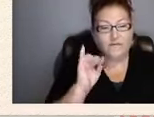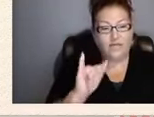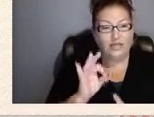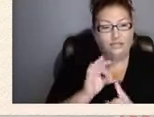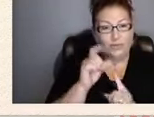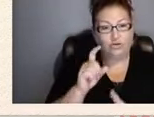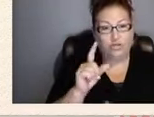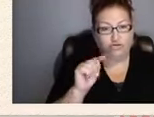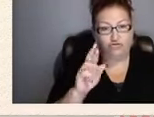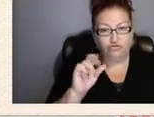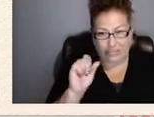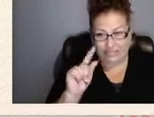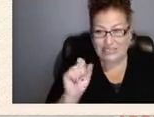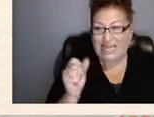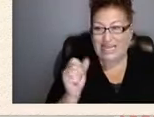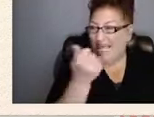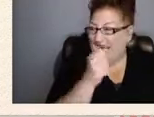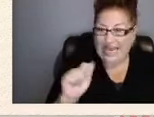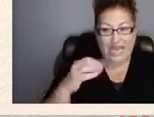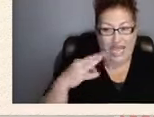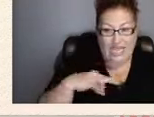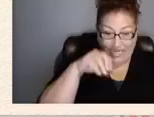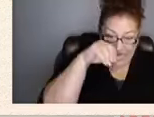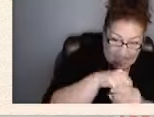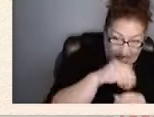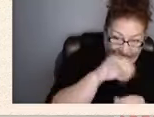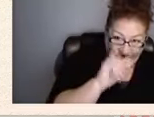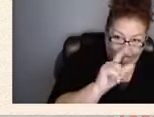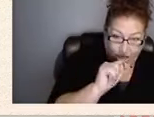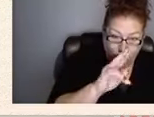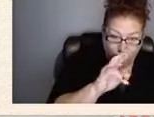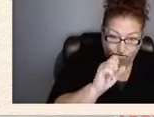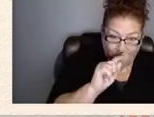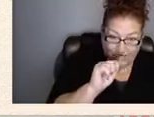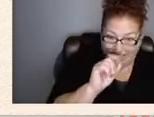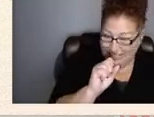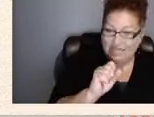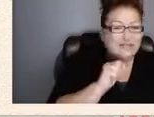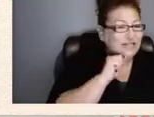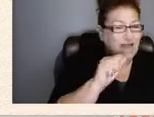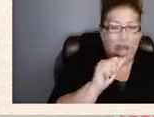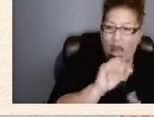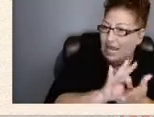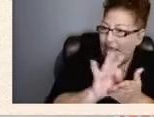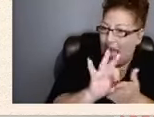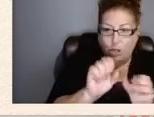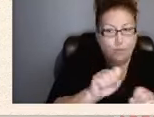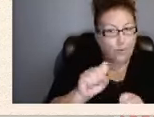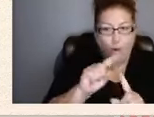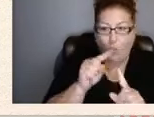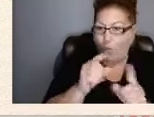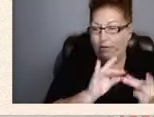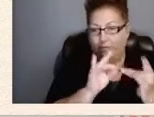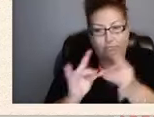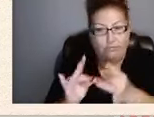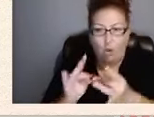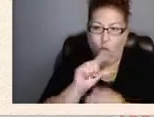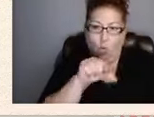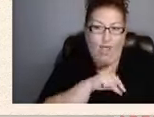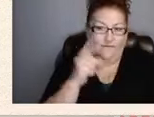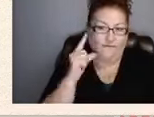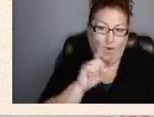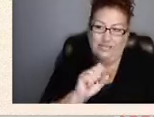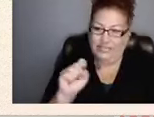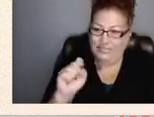any asset that is in the trust is not countable when it comes to qualifying for SSI and or